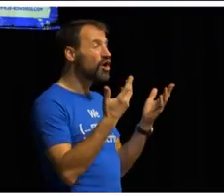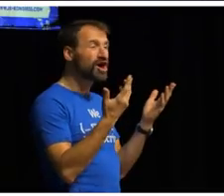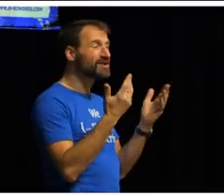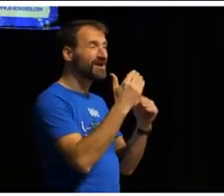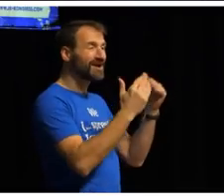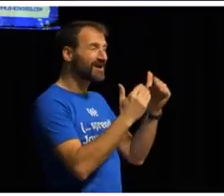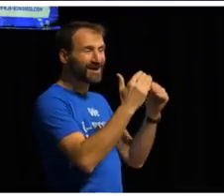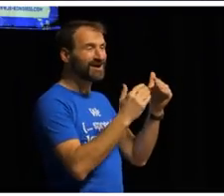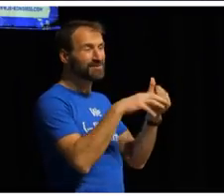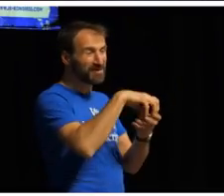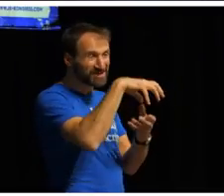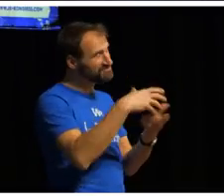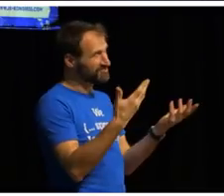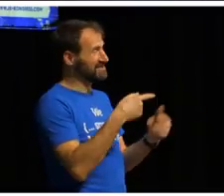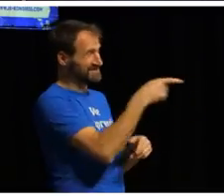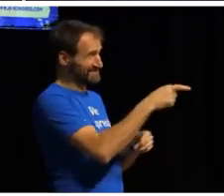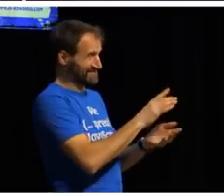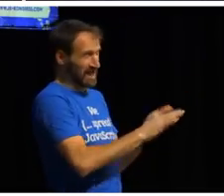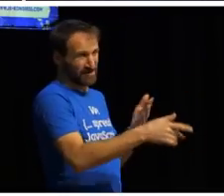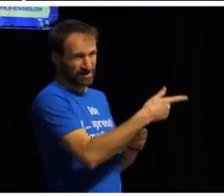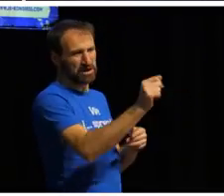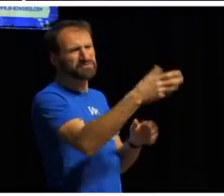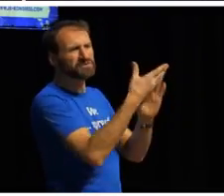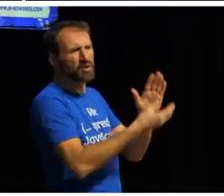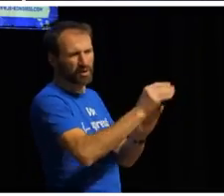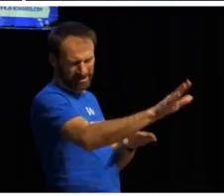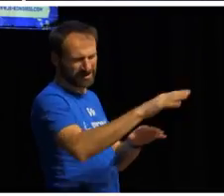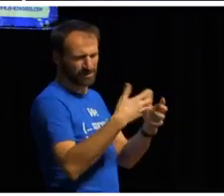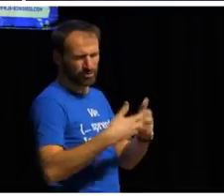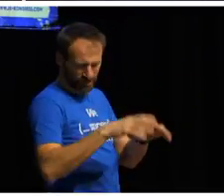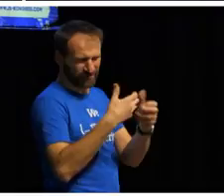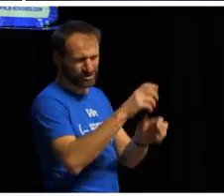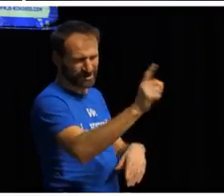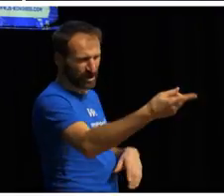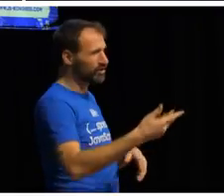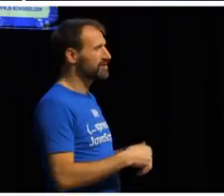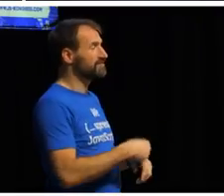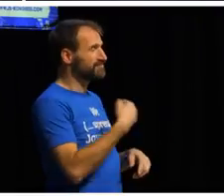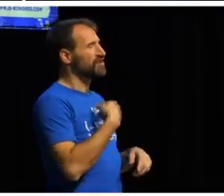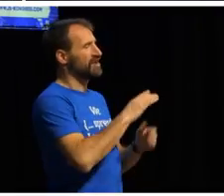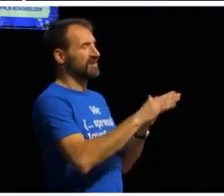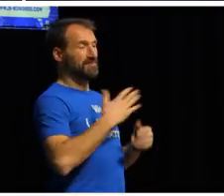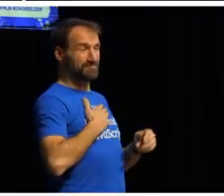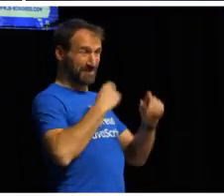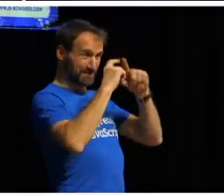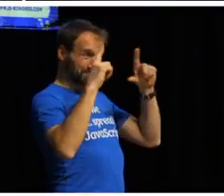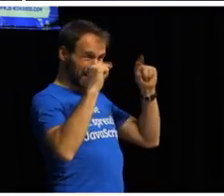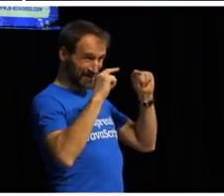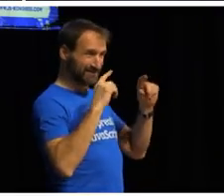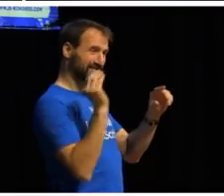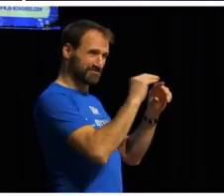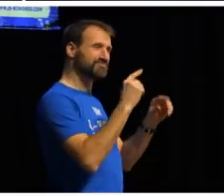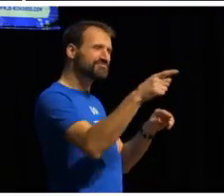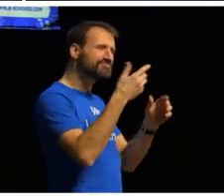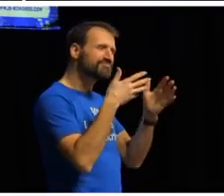on my machine. It runs on your machine. You can just download it. Eventually, I fed in a picture of myself. And with 10%, it says I'm